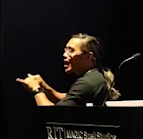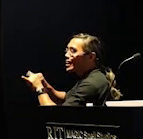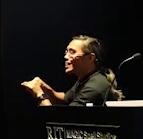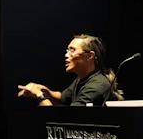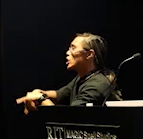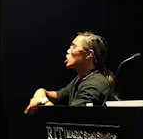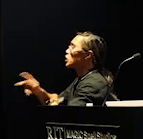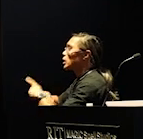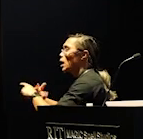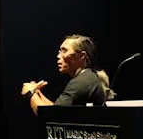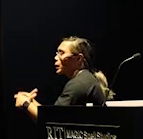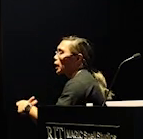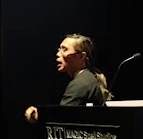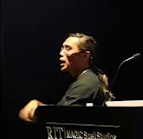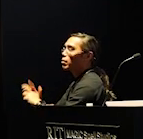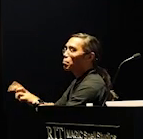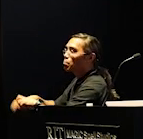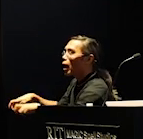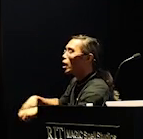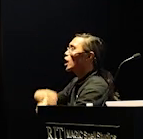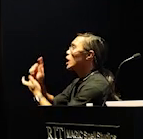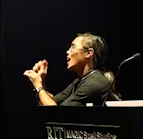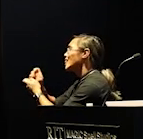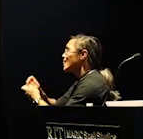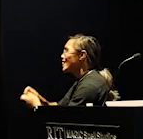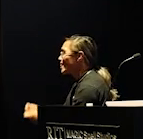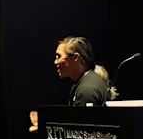plates and benches and things like that.